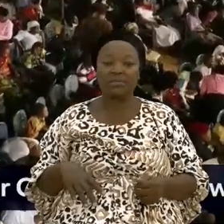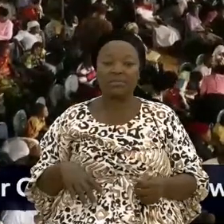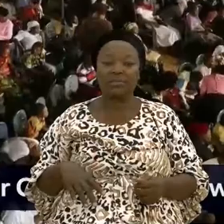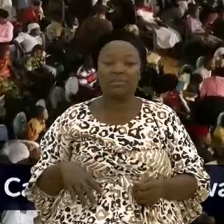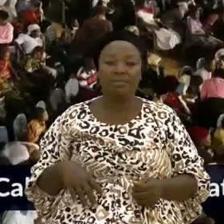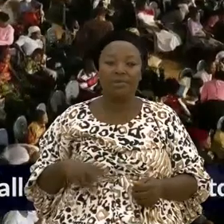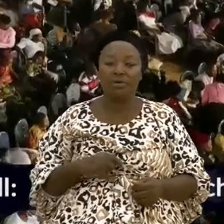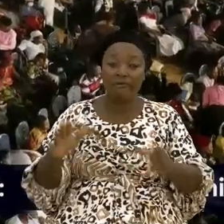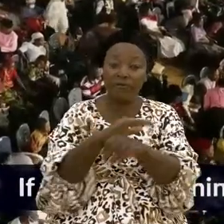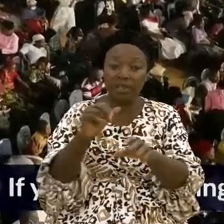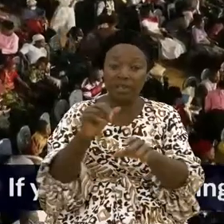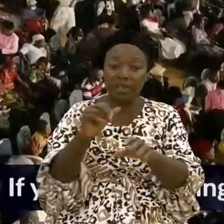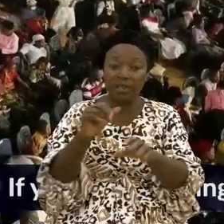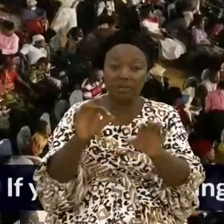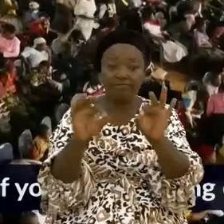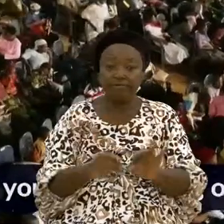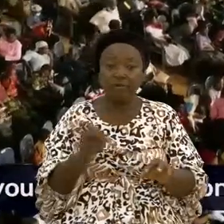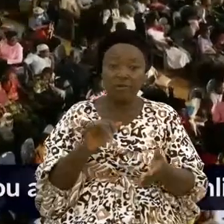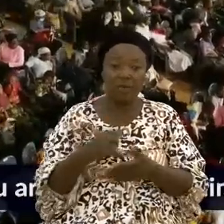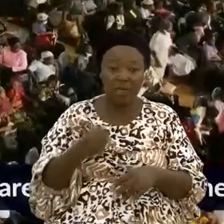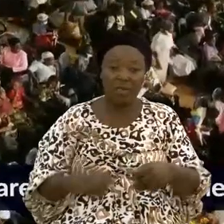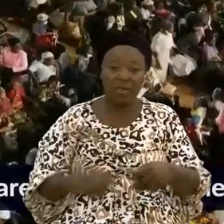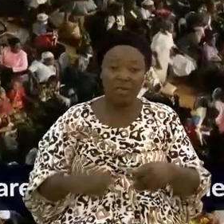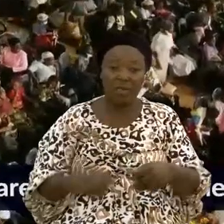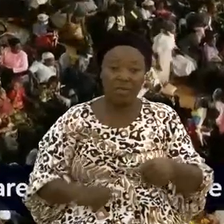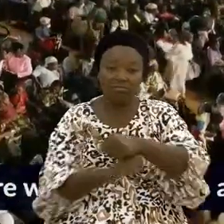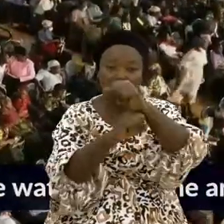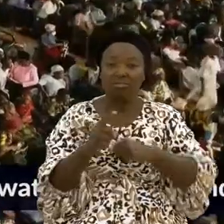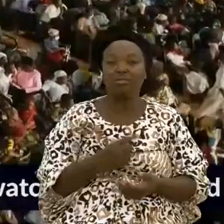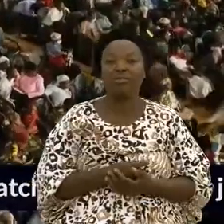You fill the form so that we can assist you further.